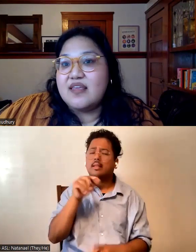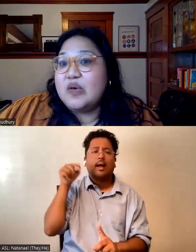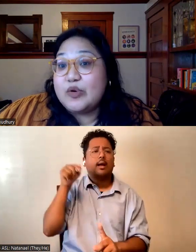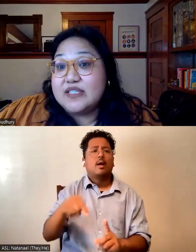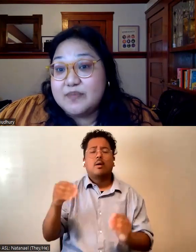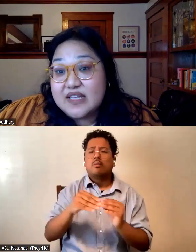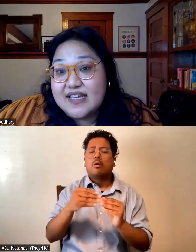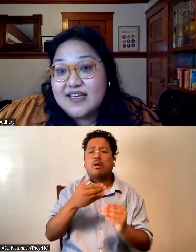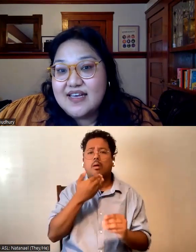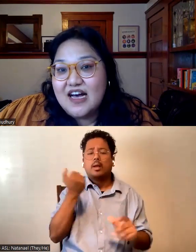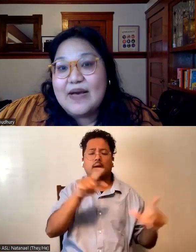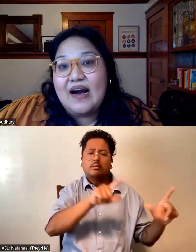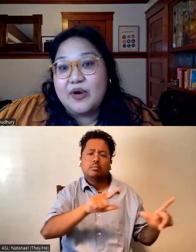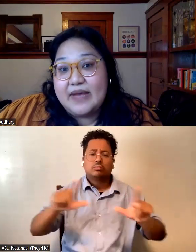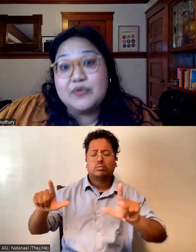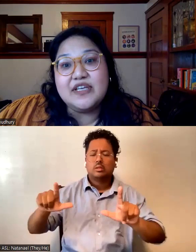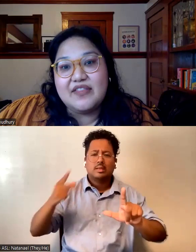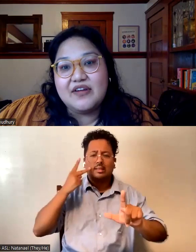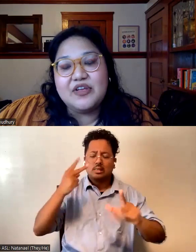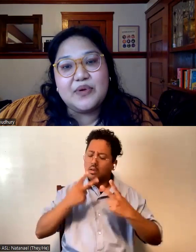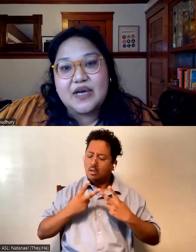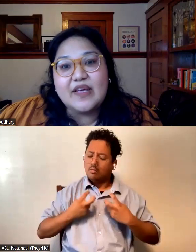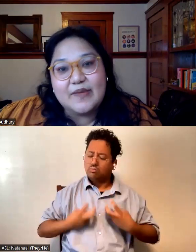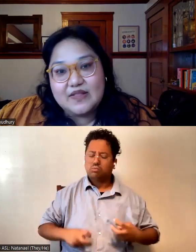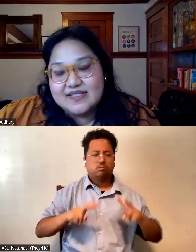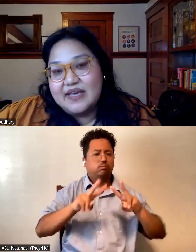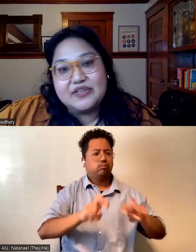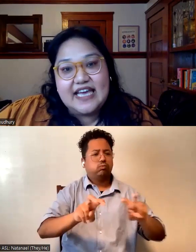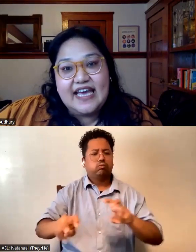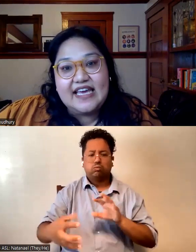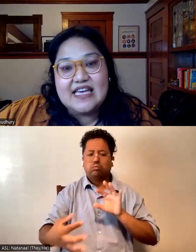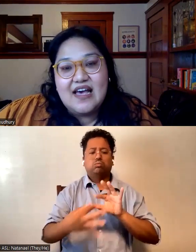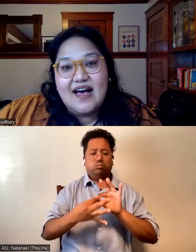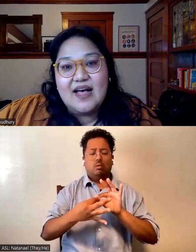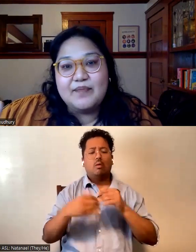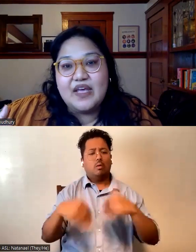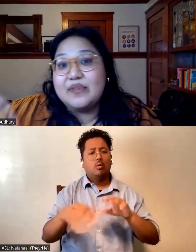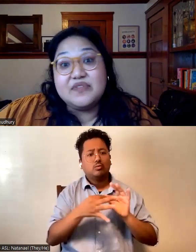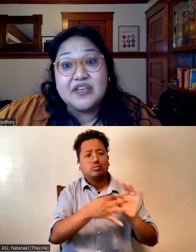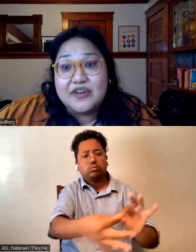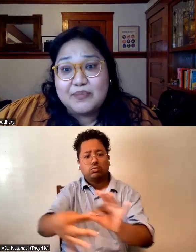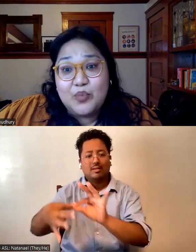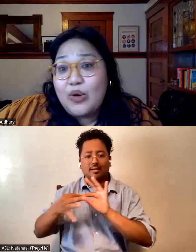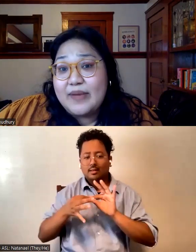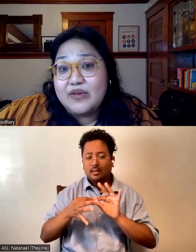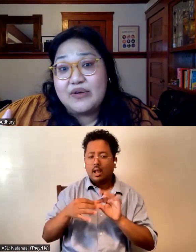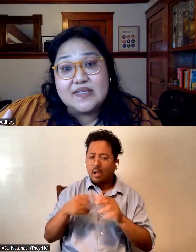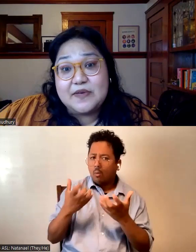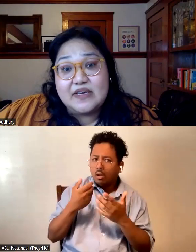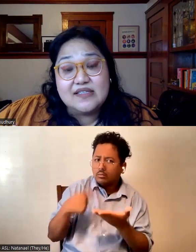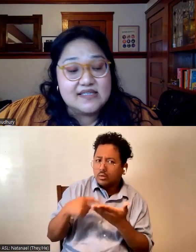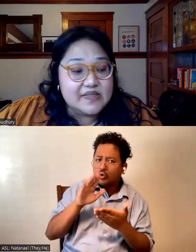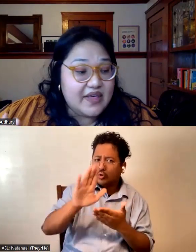to think more deeply about how we're bound together. We were talking about this the other day, and I would love to hear more about